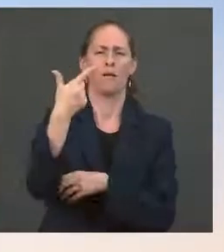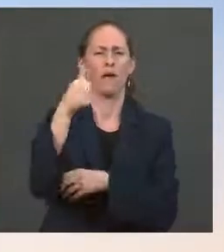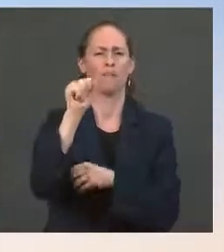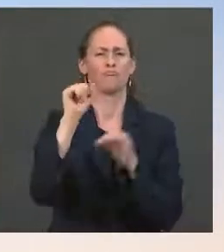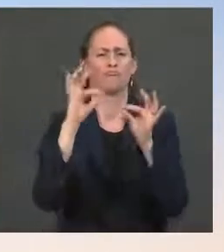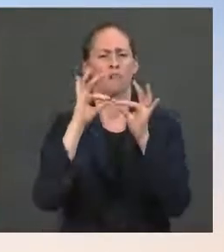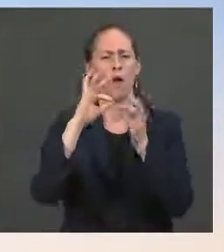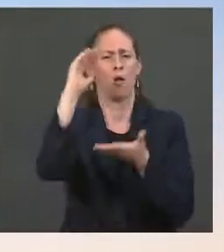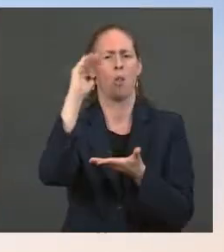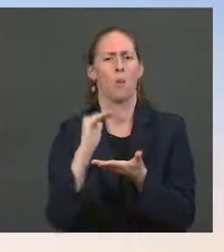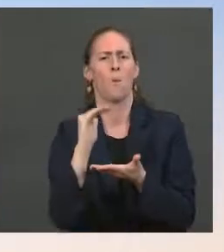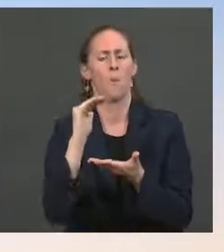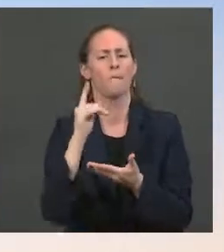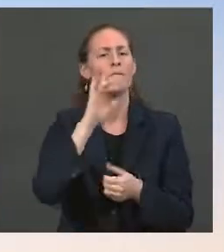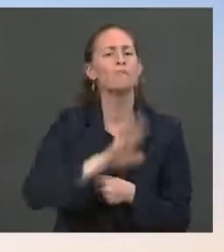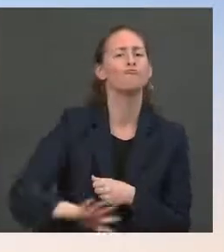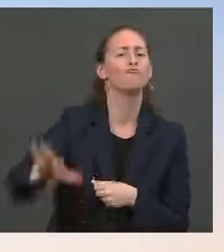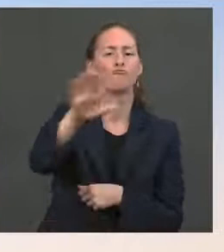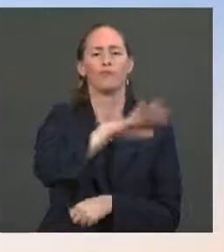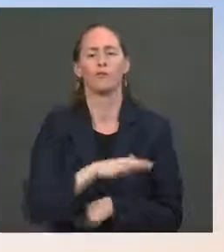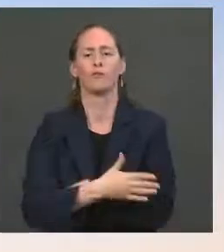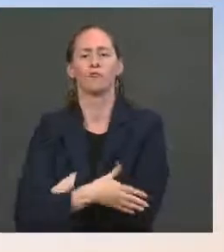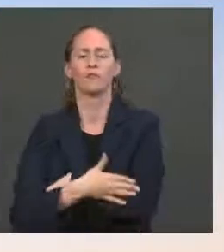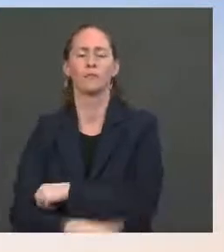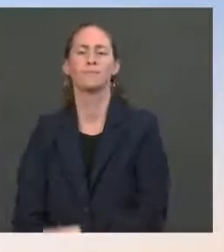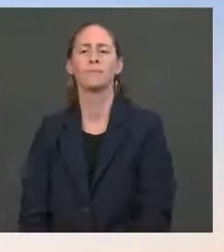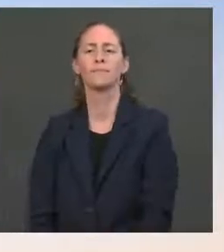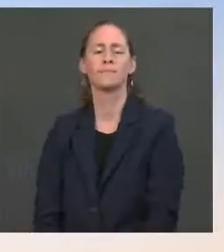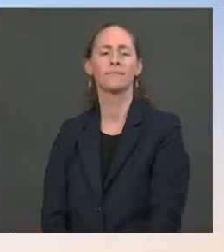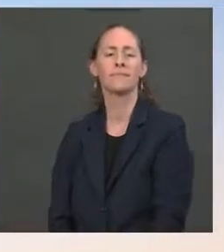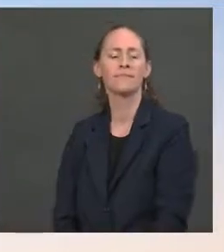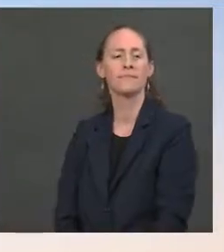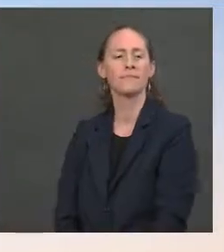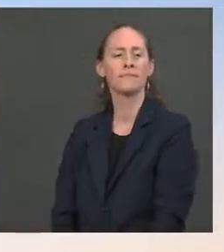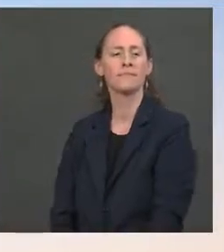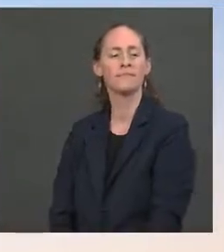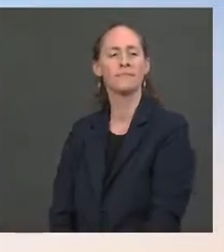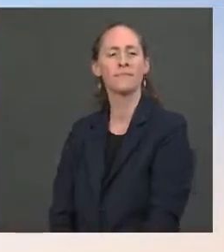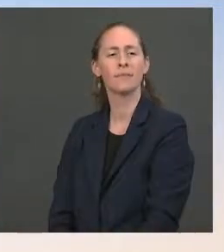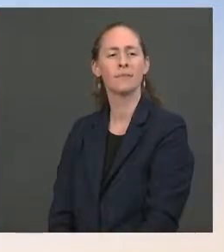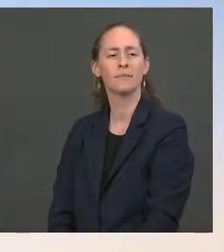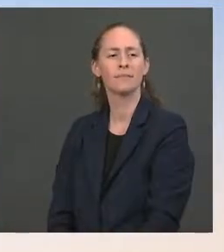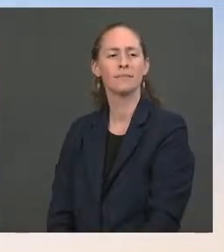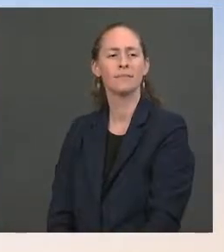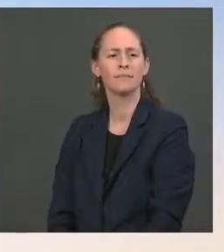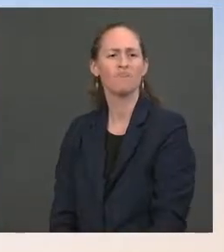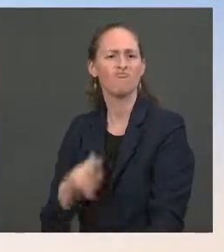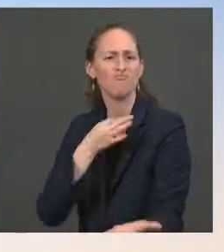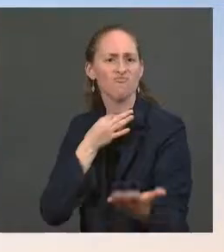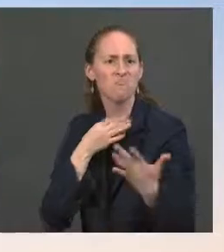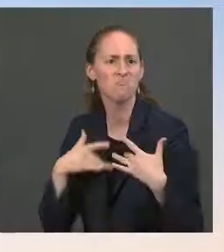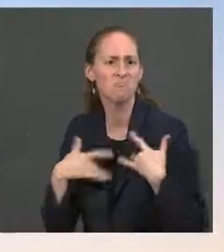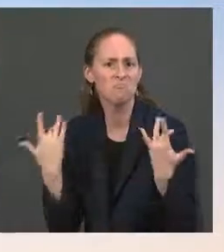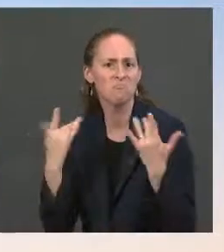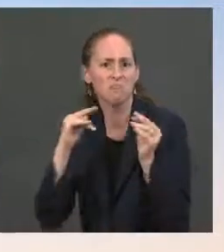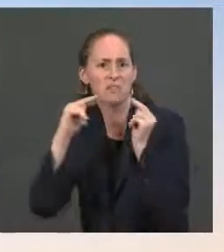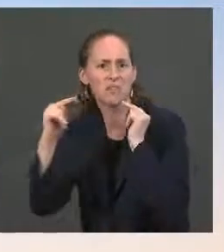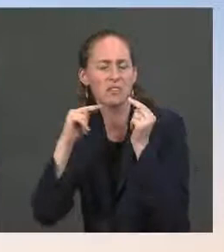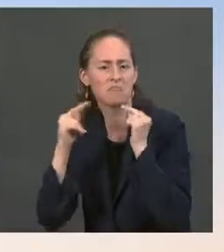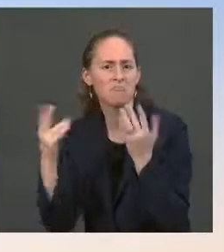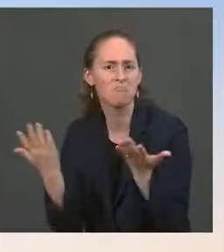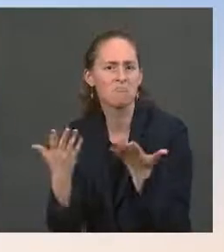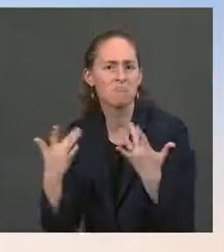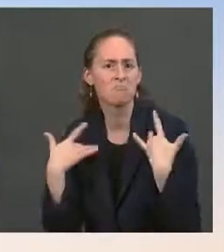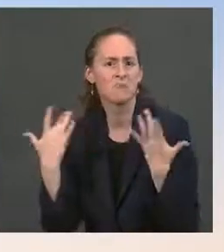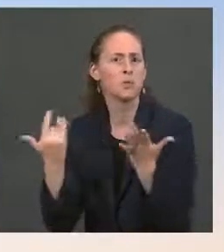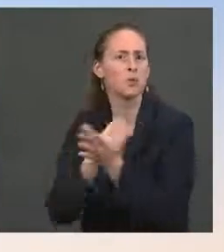Jen. Was there any concrete movement or progress in the negotiations with Senators Manchin and Sinema this